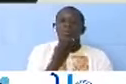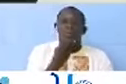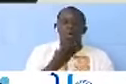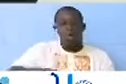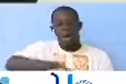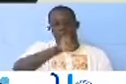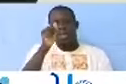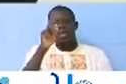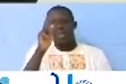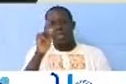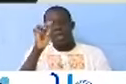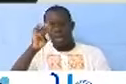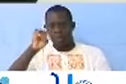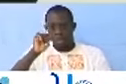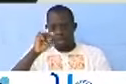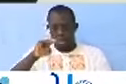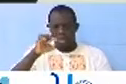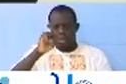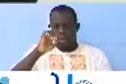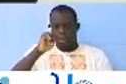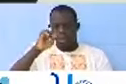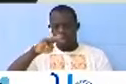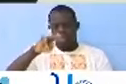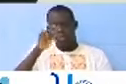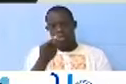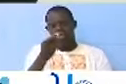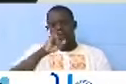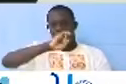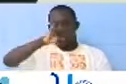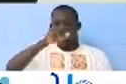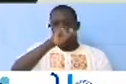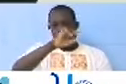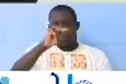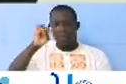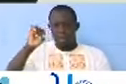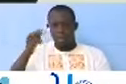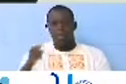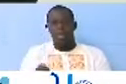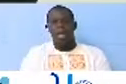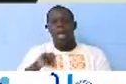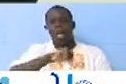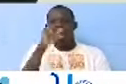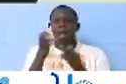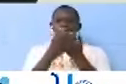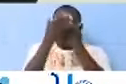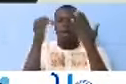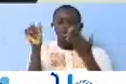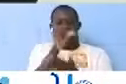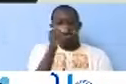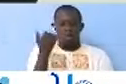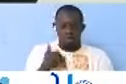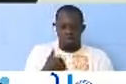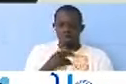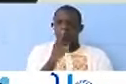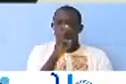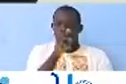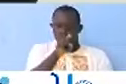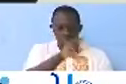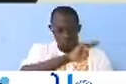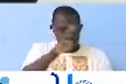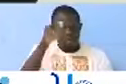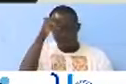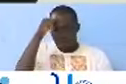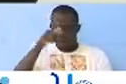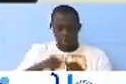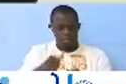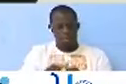Jame. Useinu Dabo aning Kemeseng Jame. Yes. Many other people who you do not either remember or you did not know them personally were at some